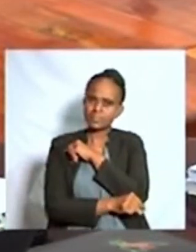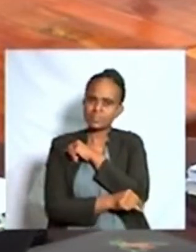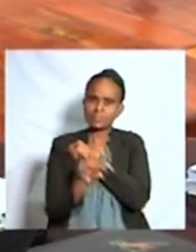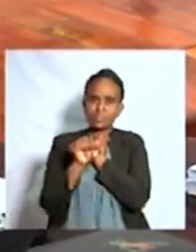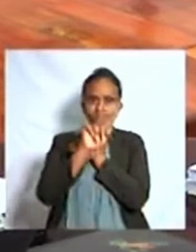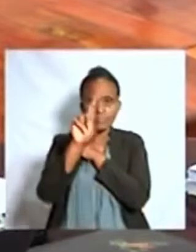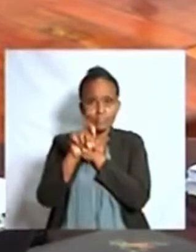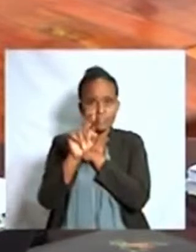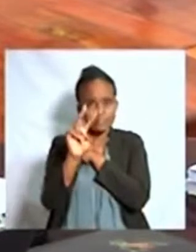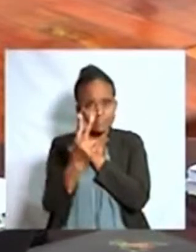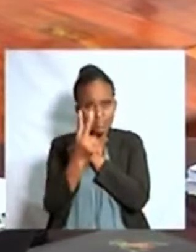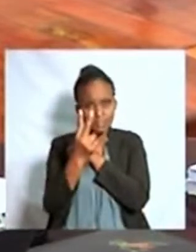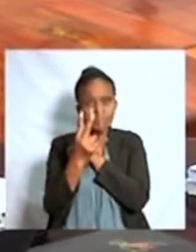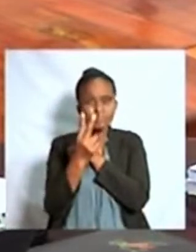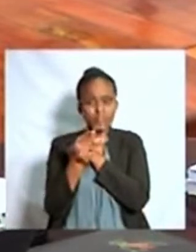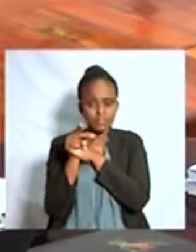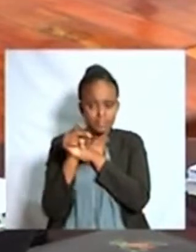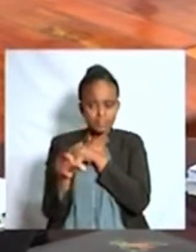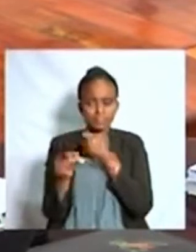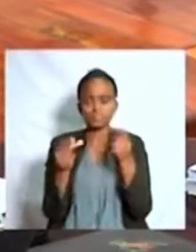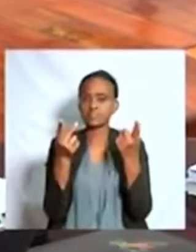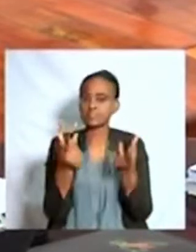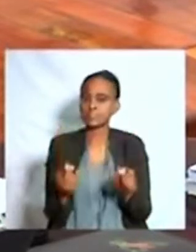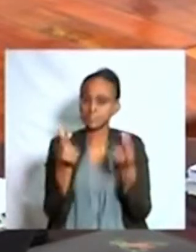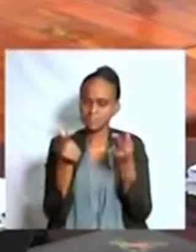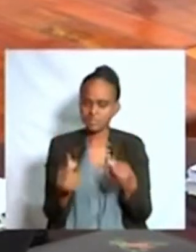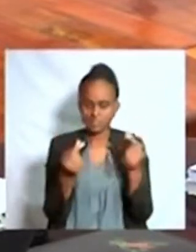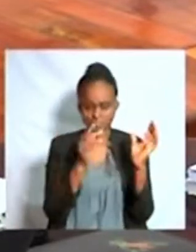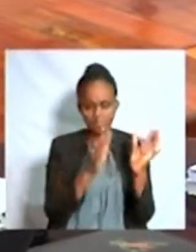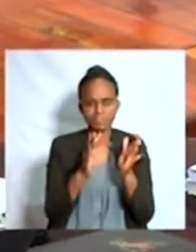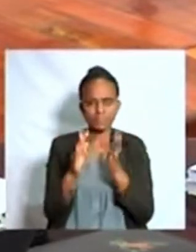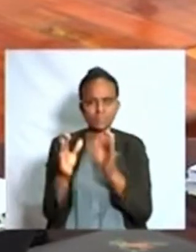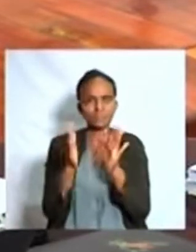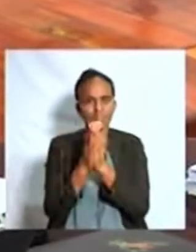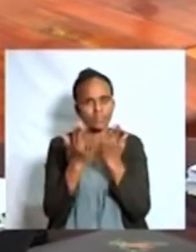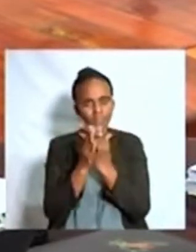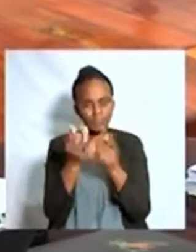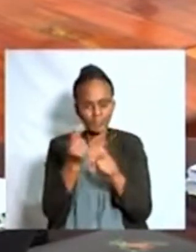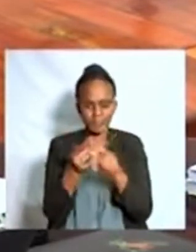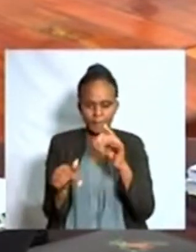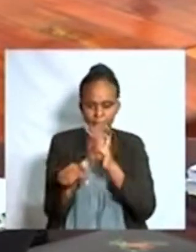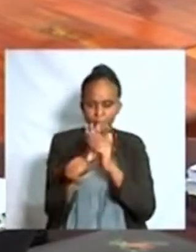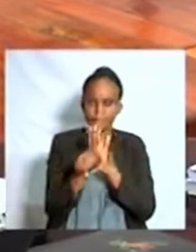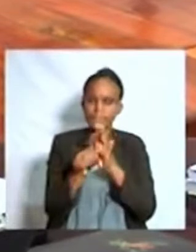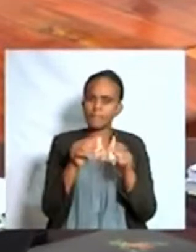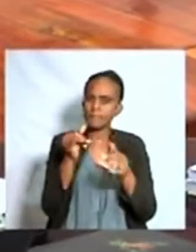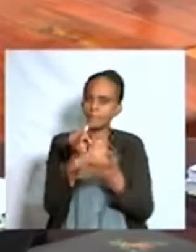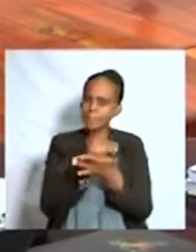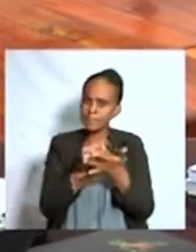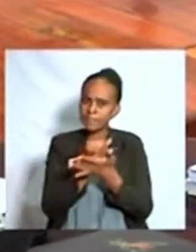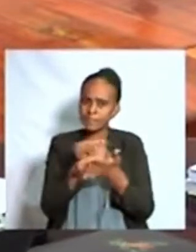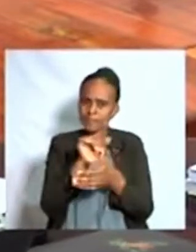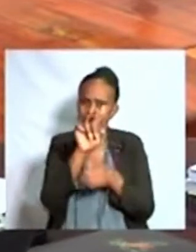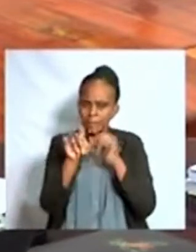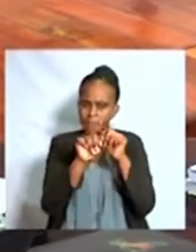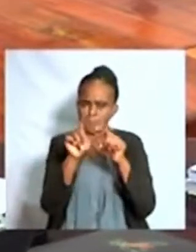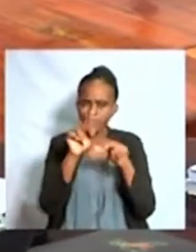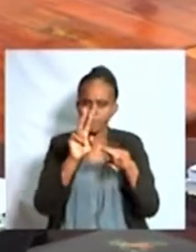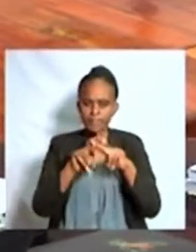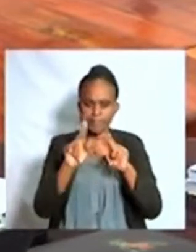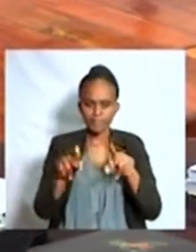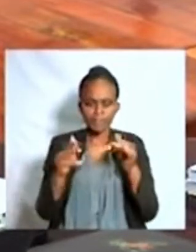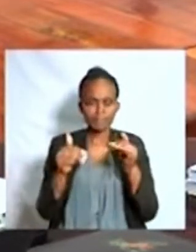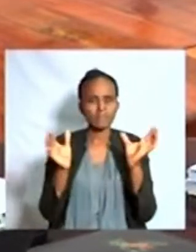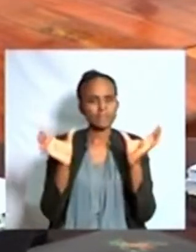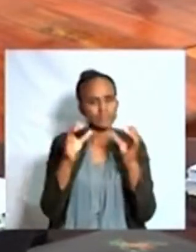Query 2, irregular procurement of receipt books from a private institution. Cause of the query, Chair, is that the